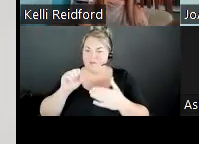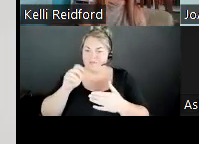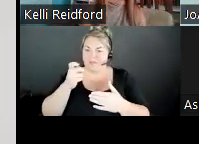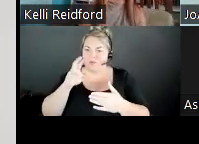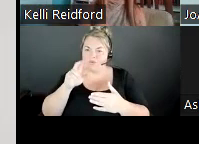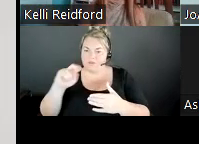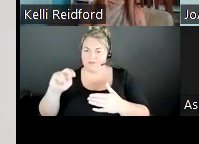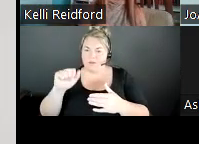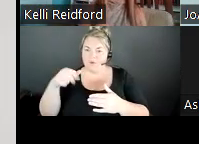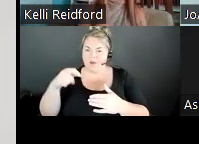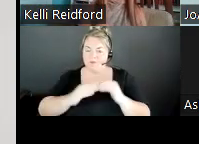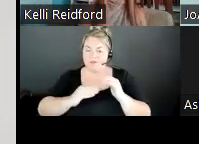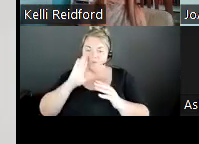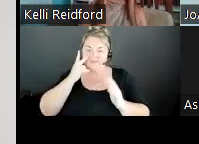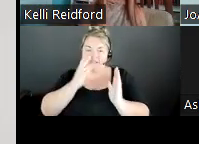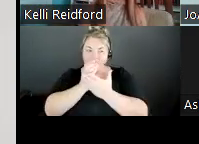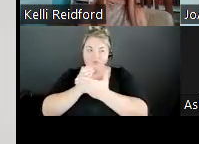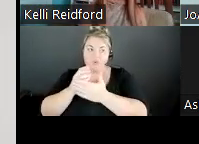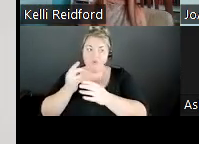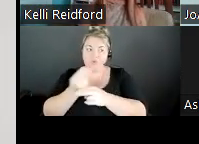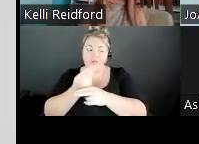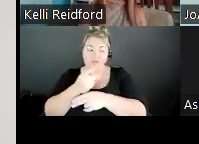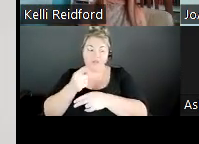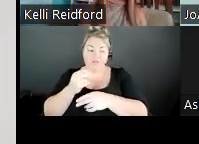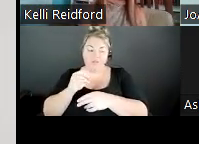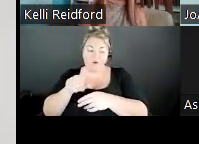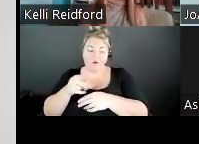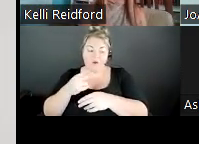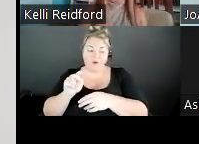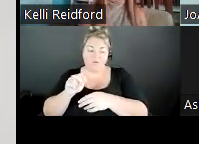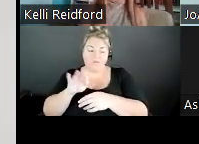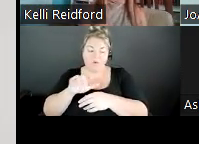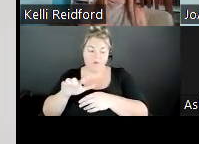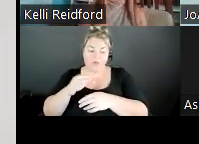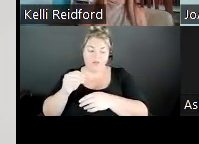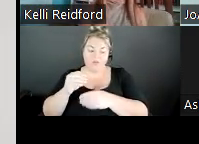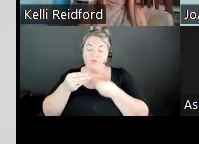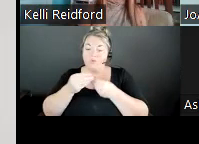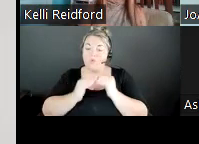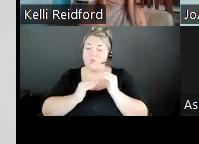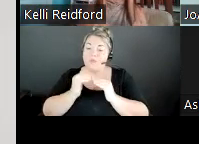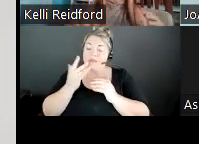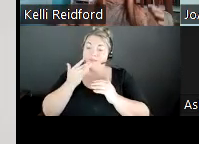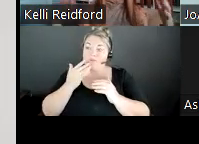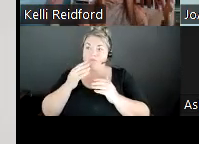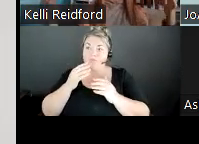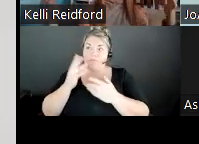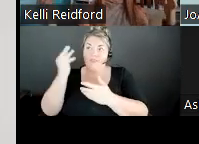of. Using thoughtful and soothing colors in your buildings, bringing the outside in, which would